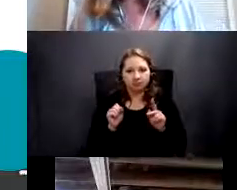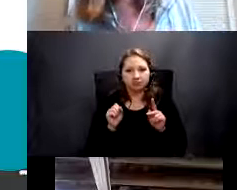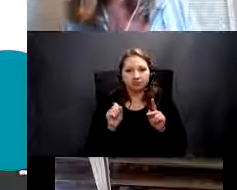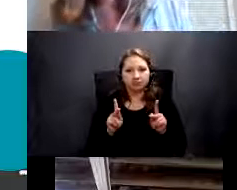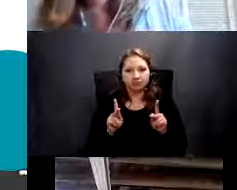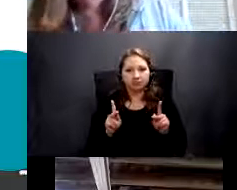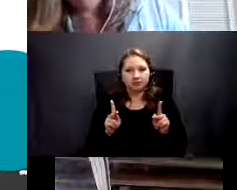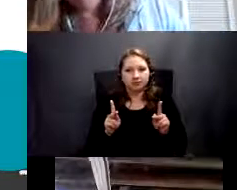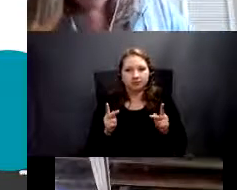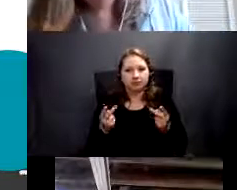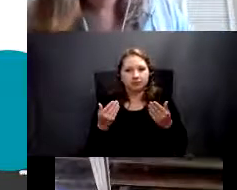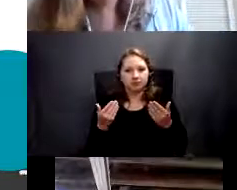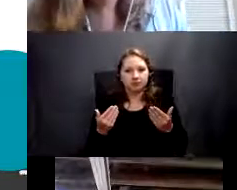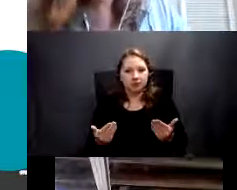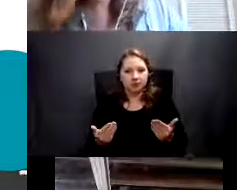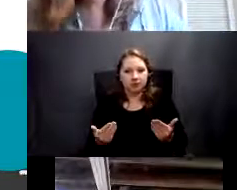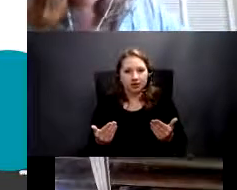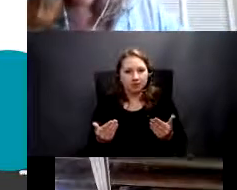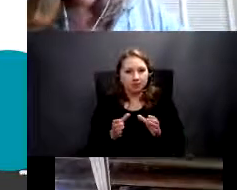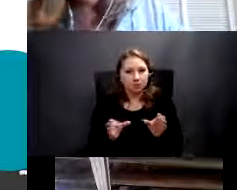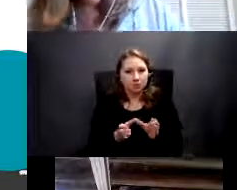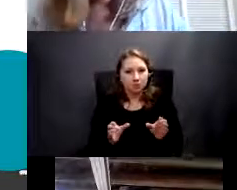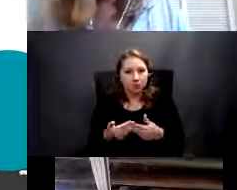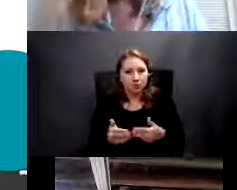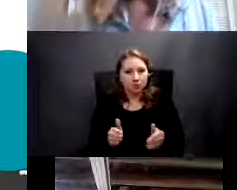up. And here we go.